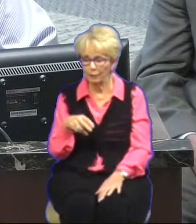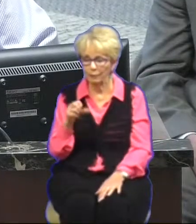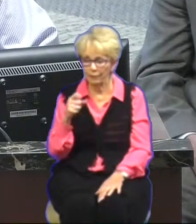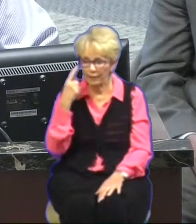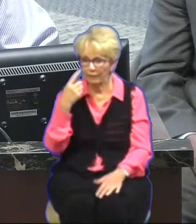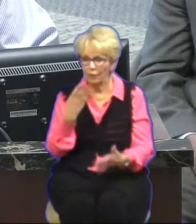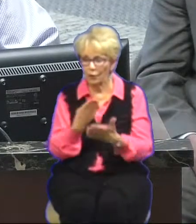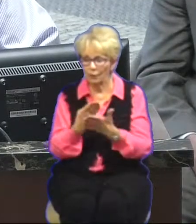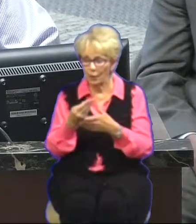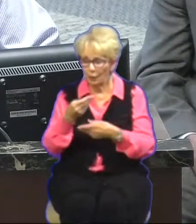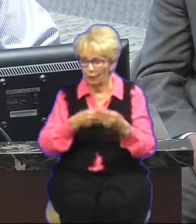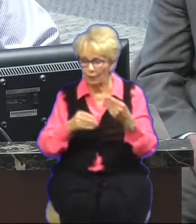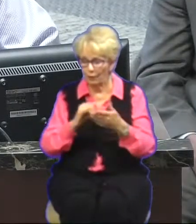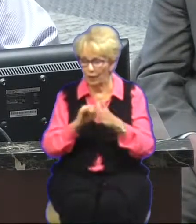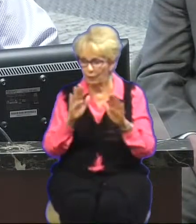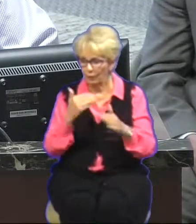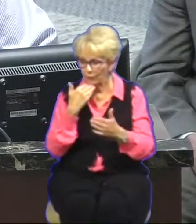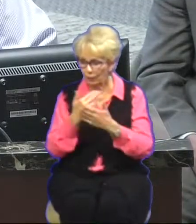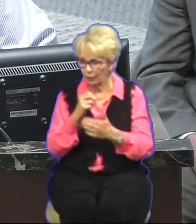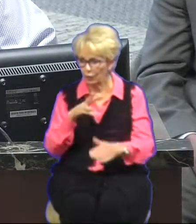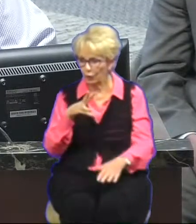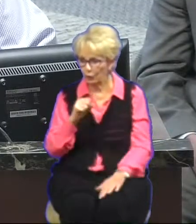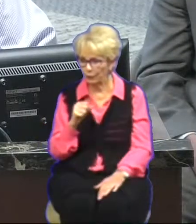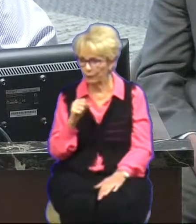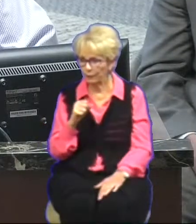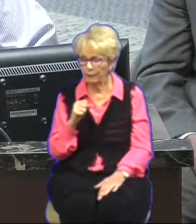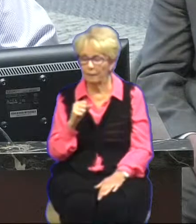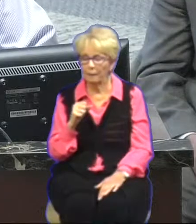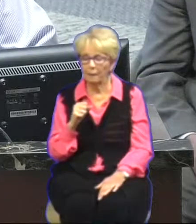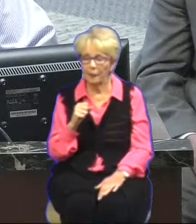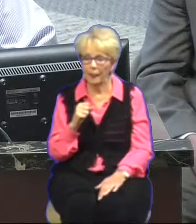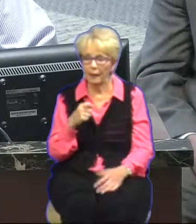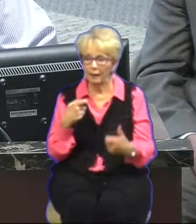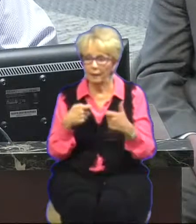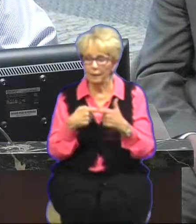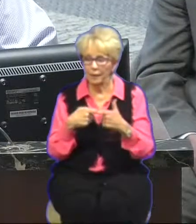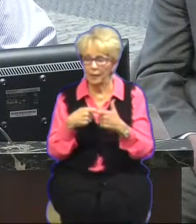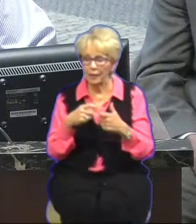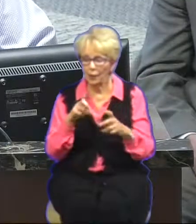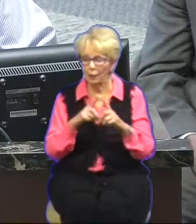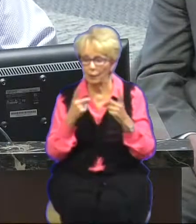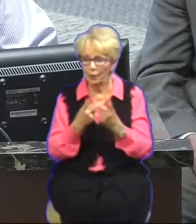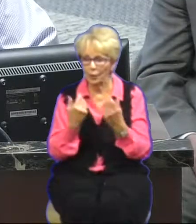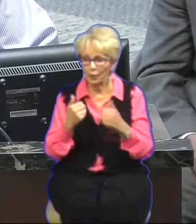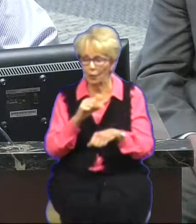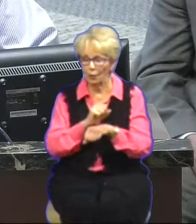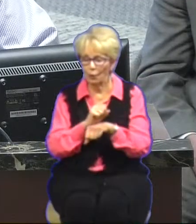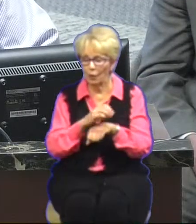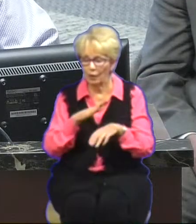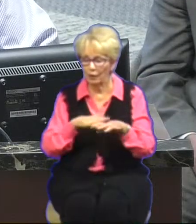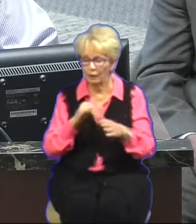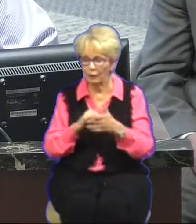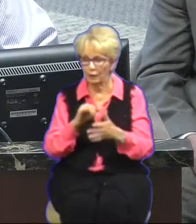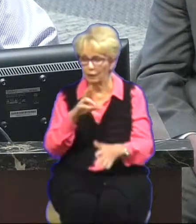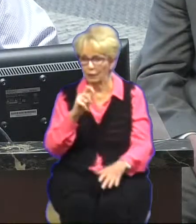for budgeting purposes, that's also good news. The electric department is currently working on a retail rate